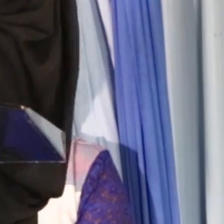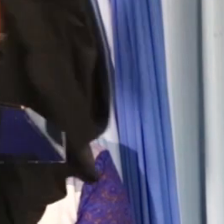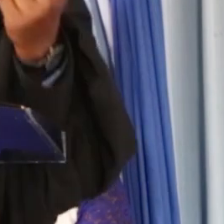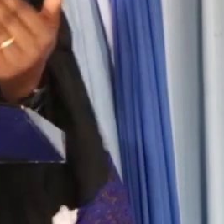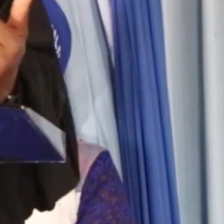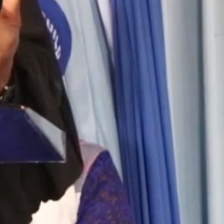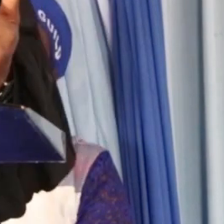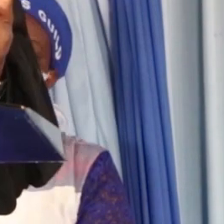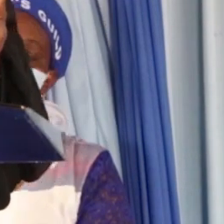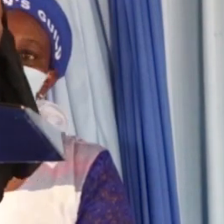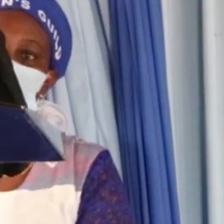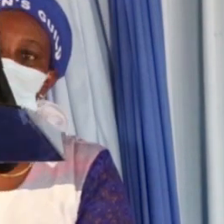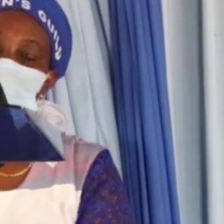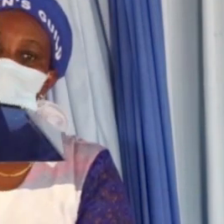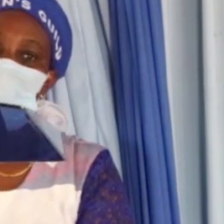And therefore,